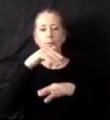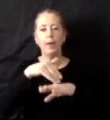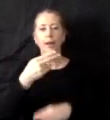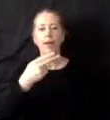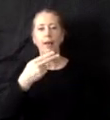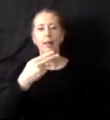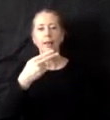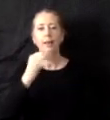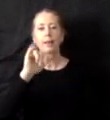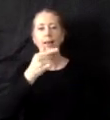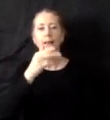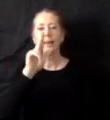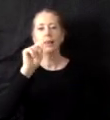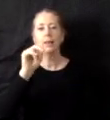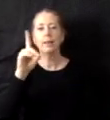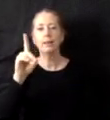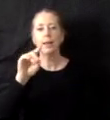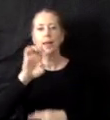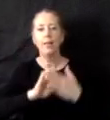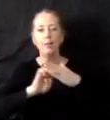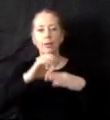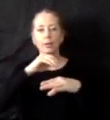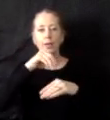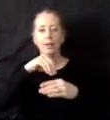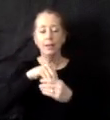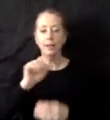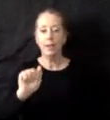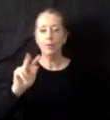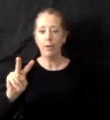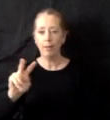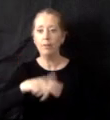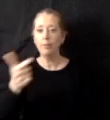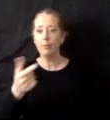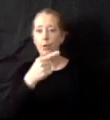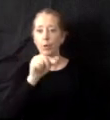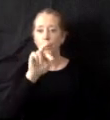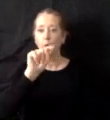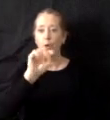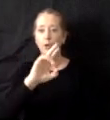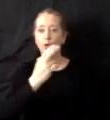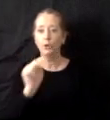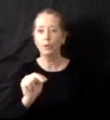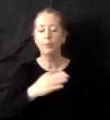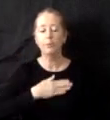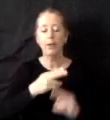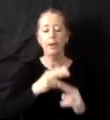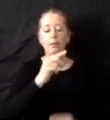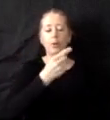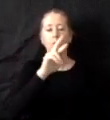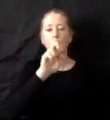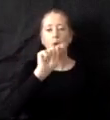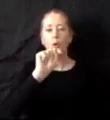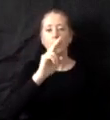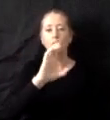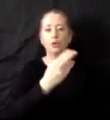Apple Valley, and I'll pass it to Gretchen. Hi, everyone. My name is Gretchen Carey, and I support